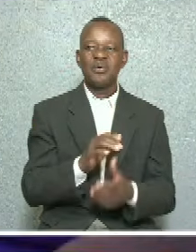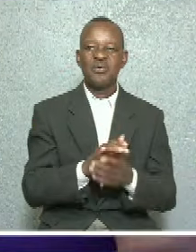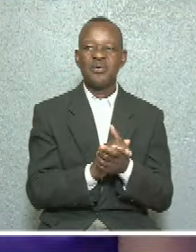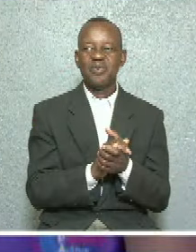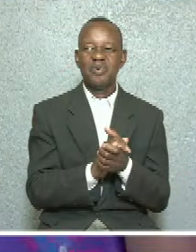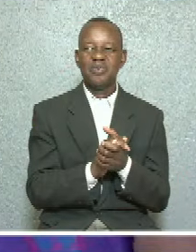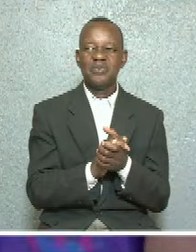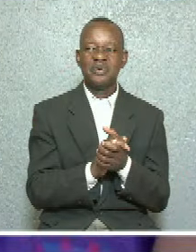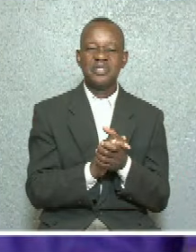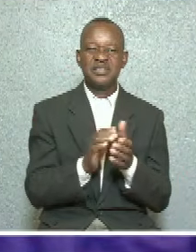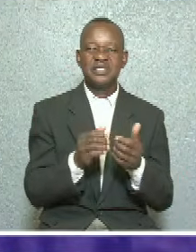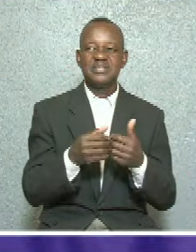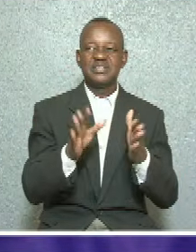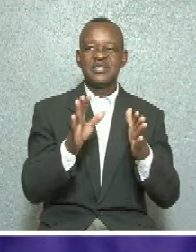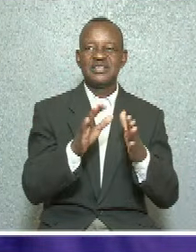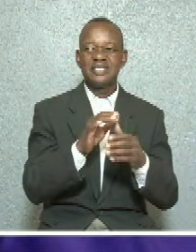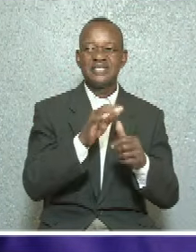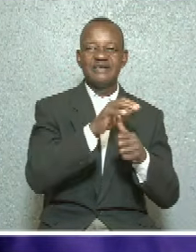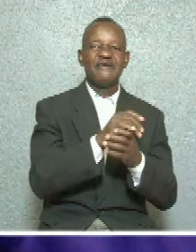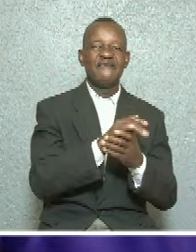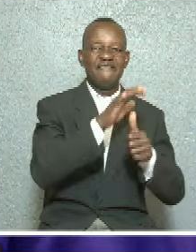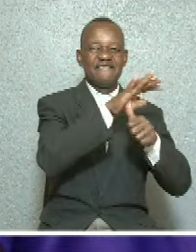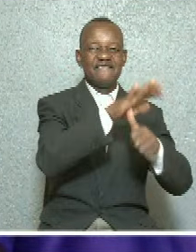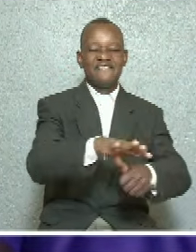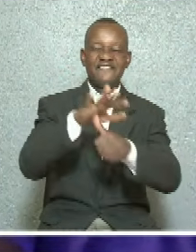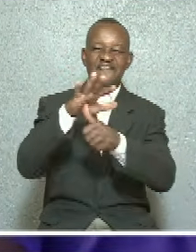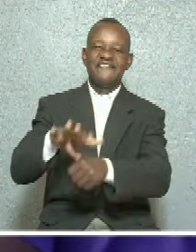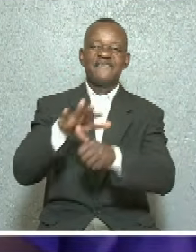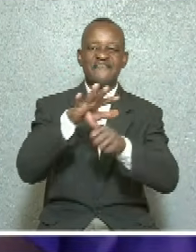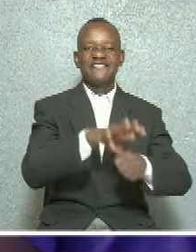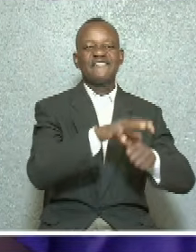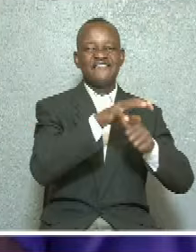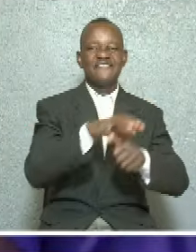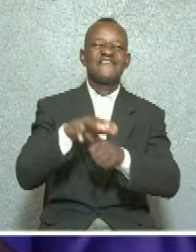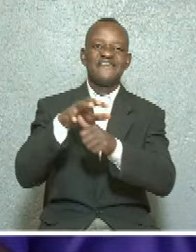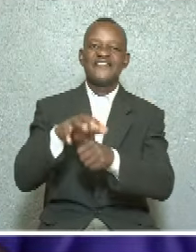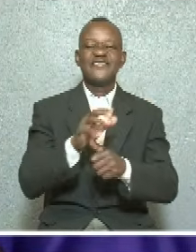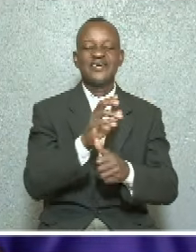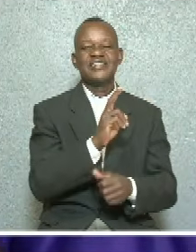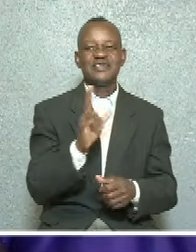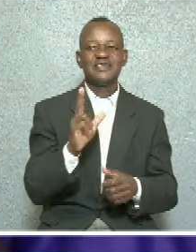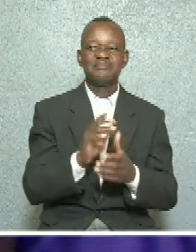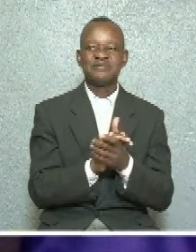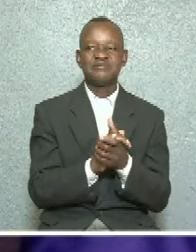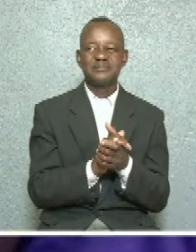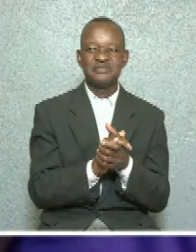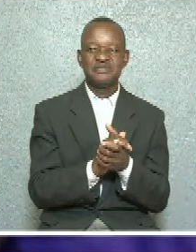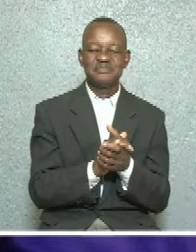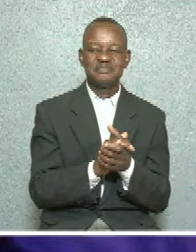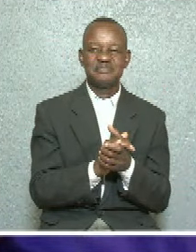stuff? Who started this colonizing stuff? Okay. A